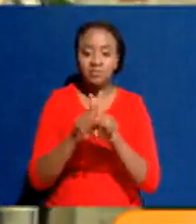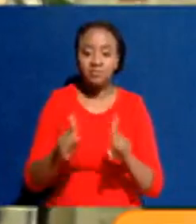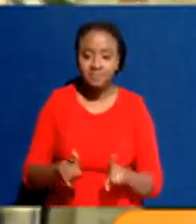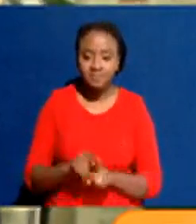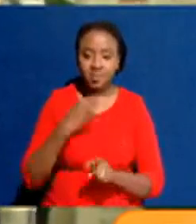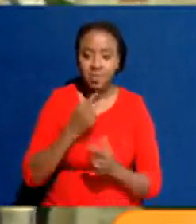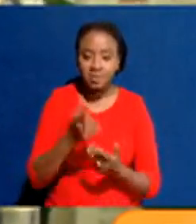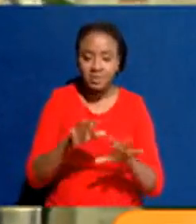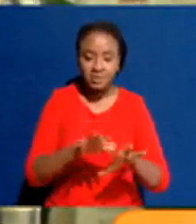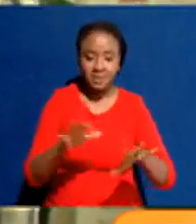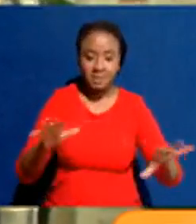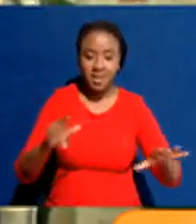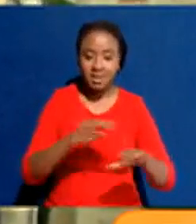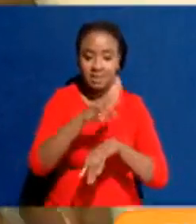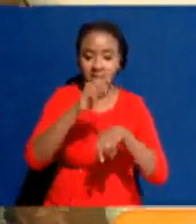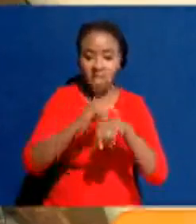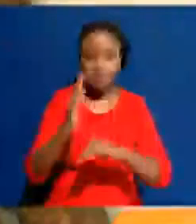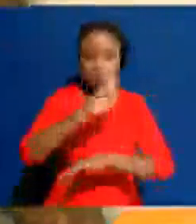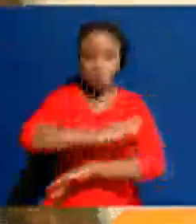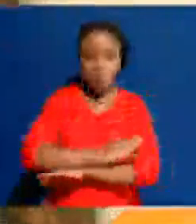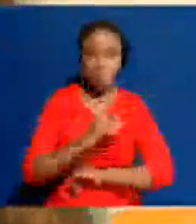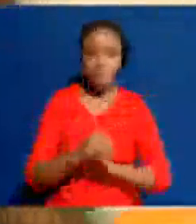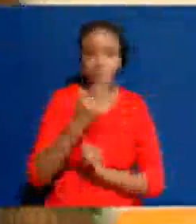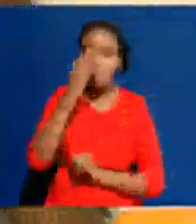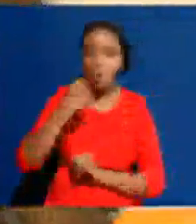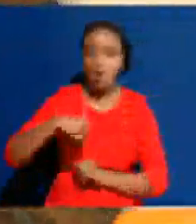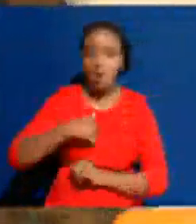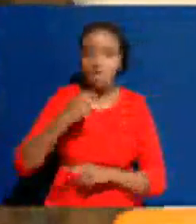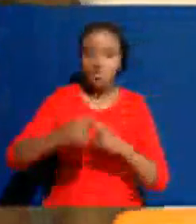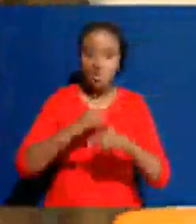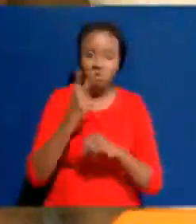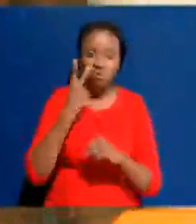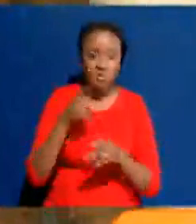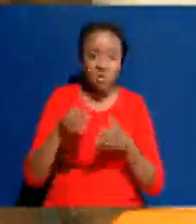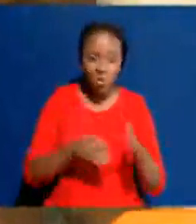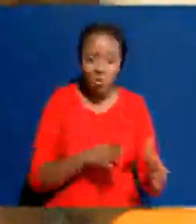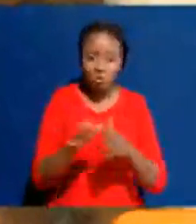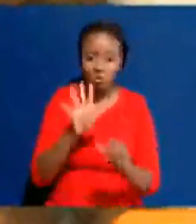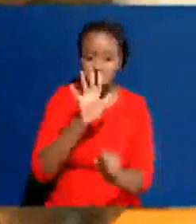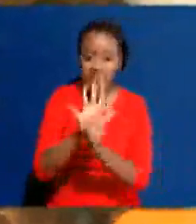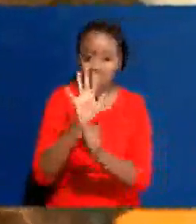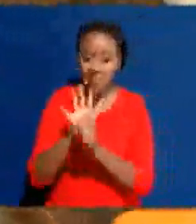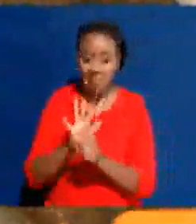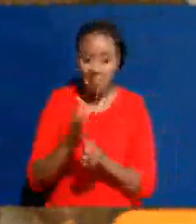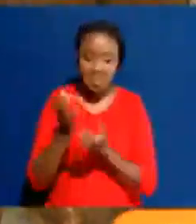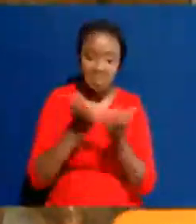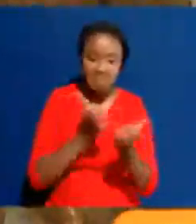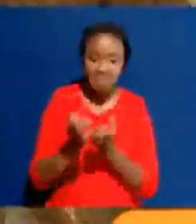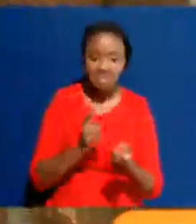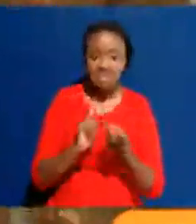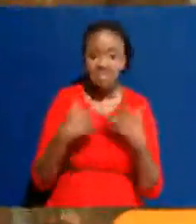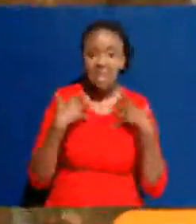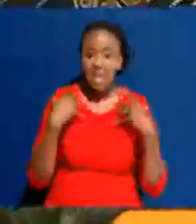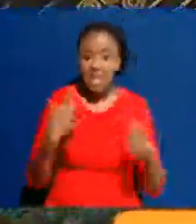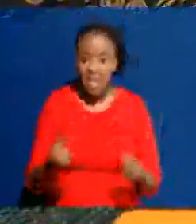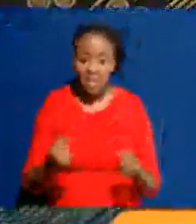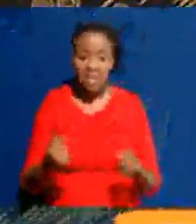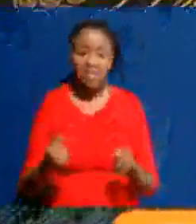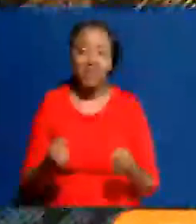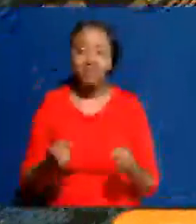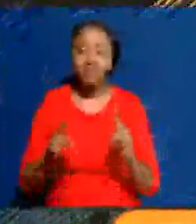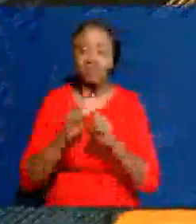we are beginning to see a lot of opportunities, both from business perspective, from health perspective,